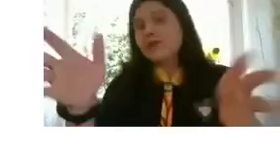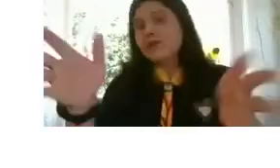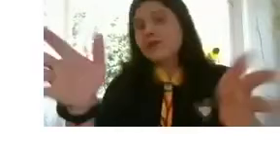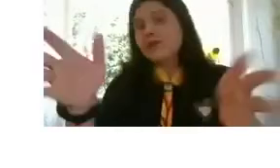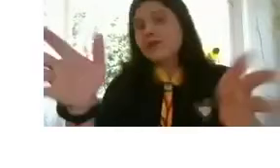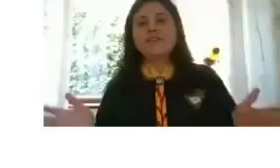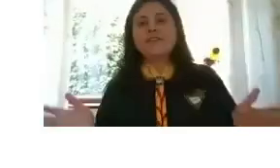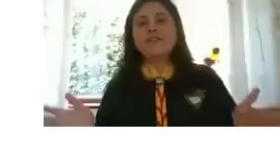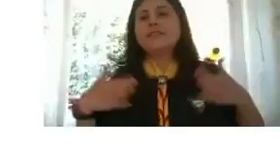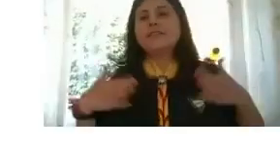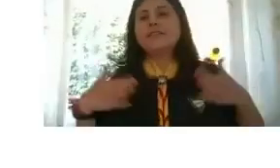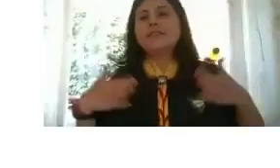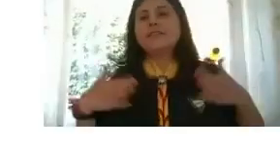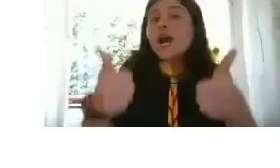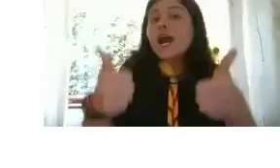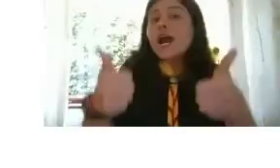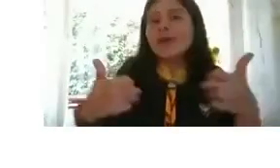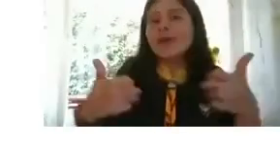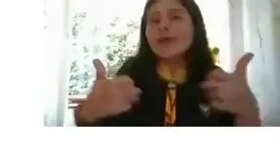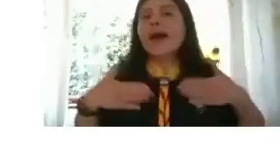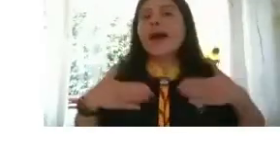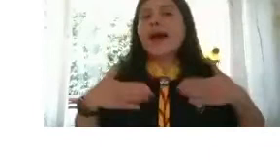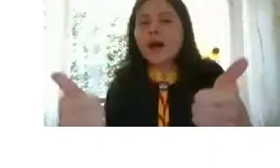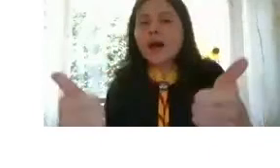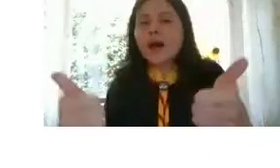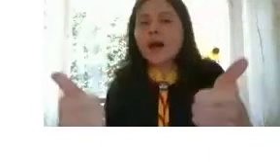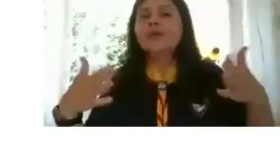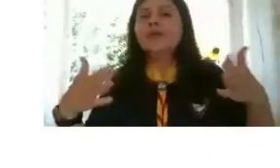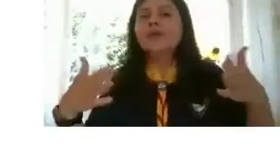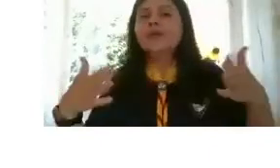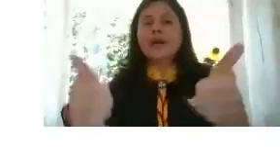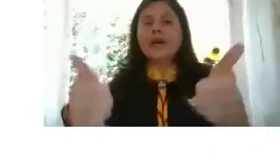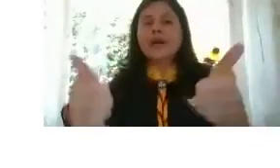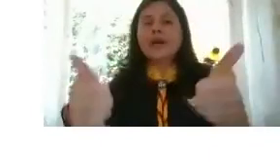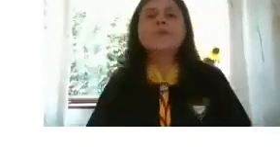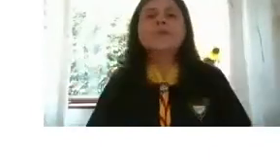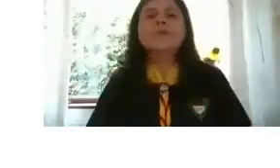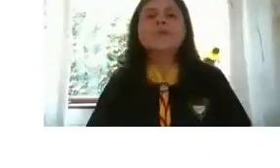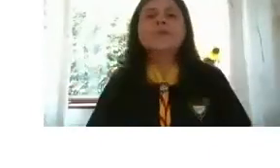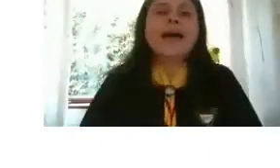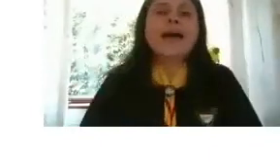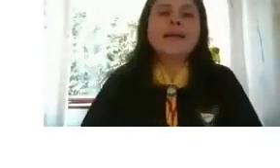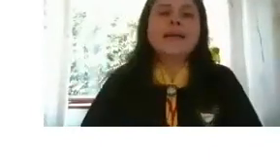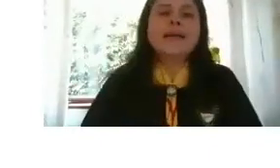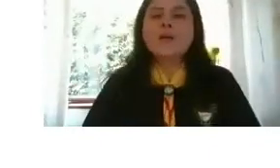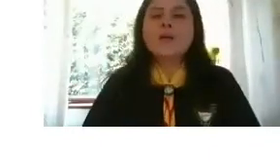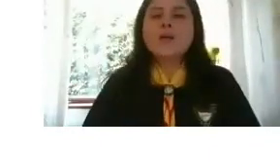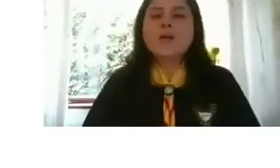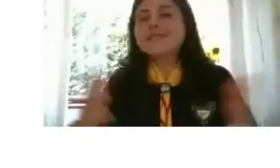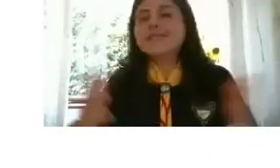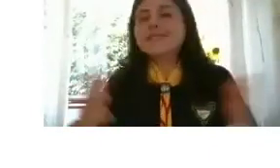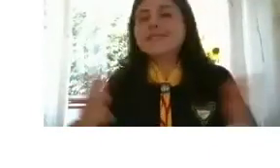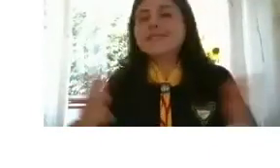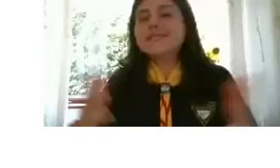for example, a very simple is, how are you? How are you? How are you? And the other one is